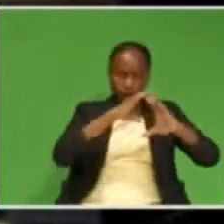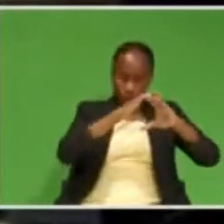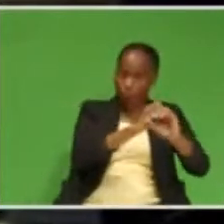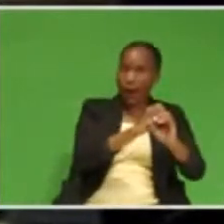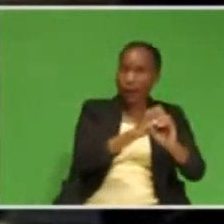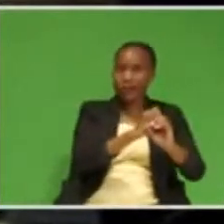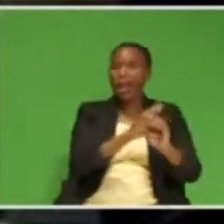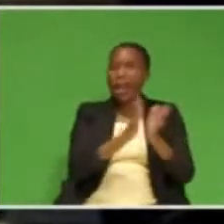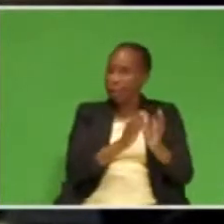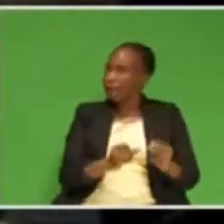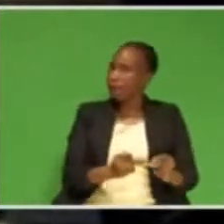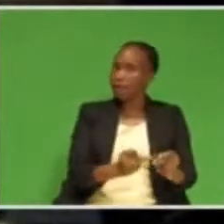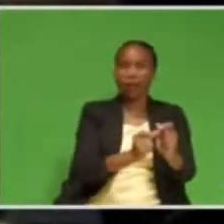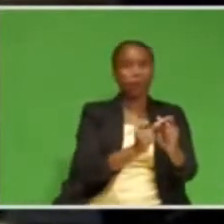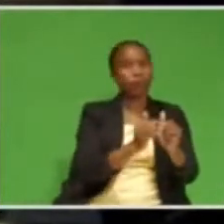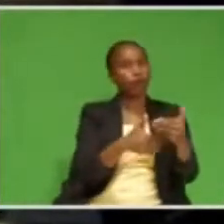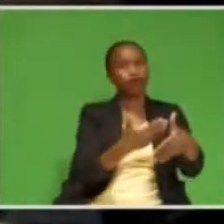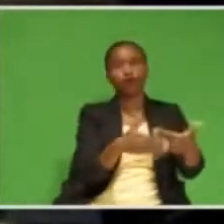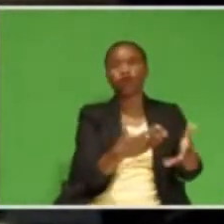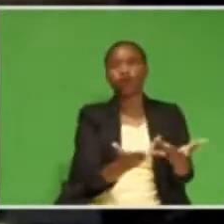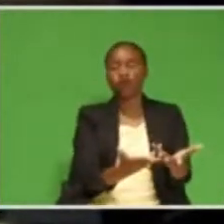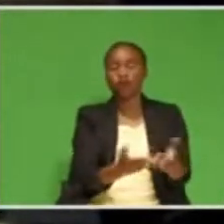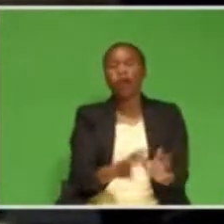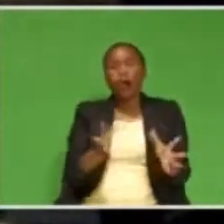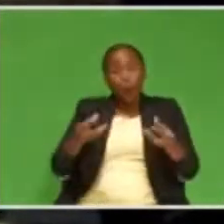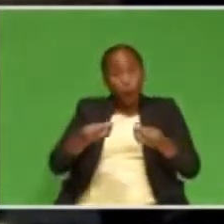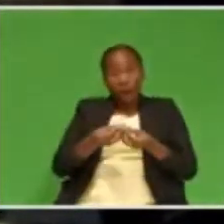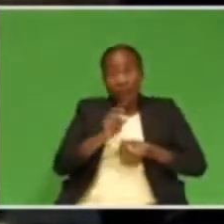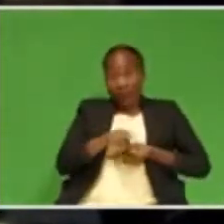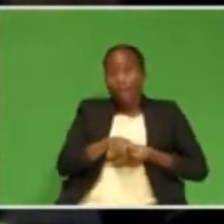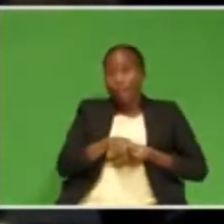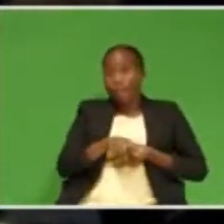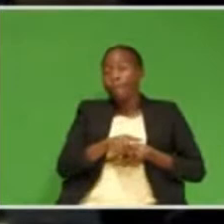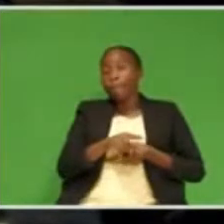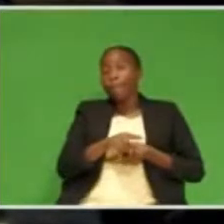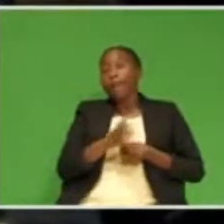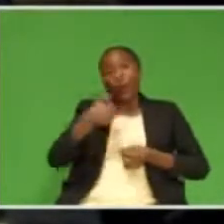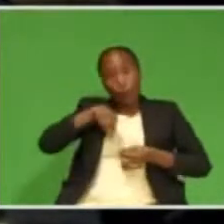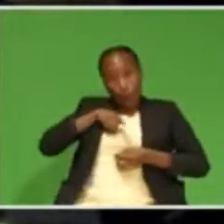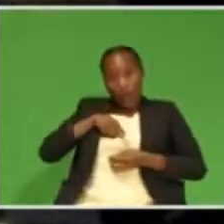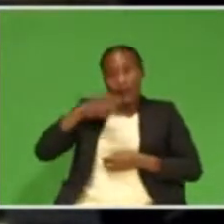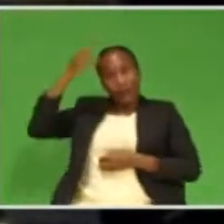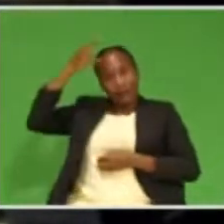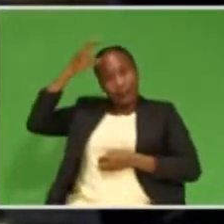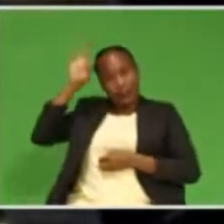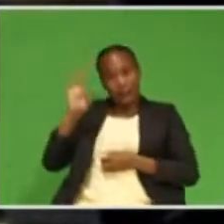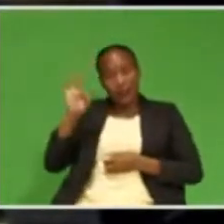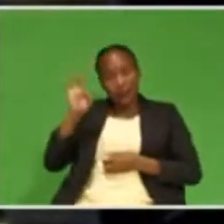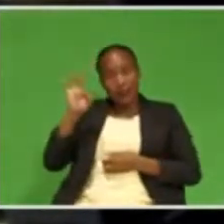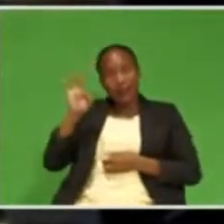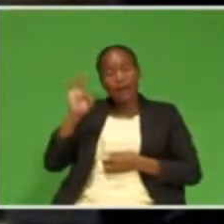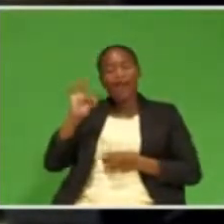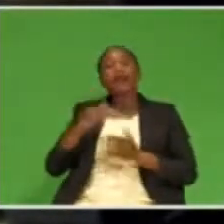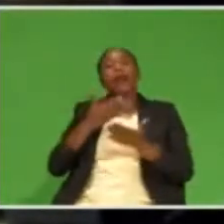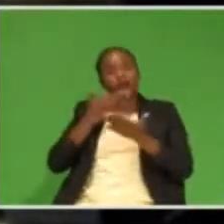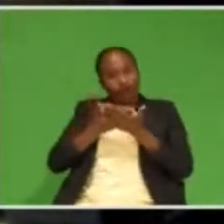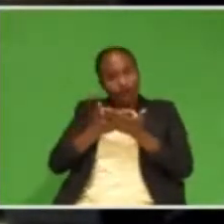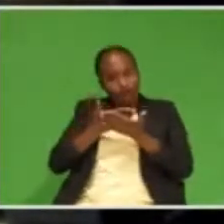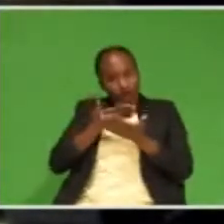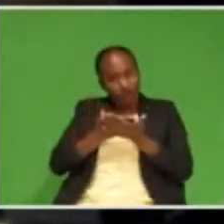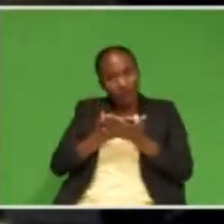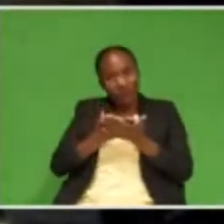move faster. And together with them, we as government will then be able